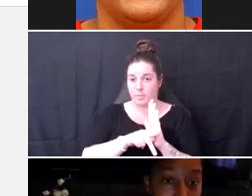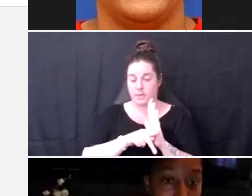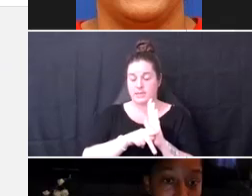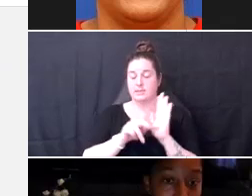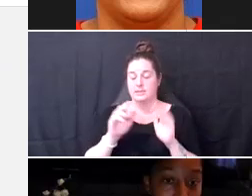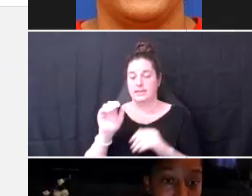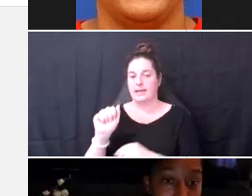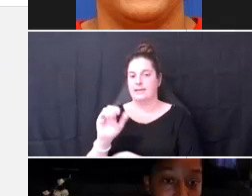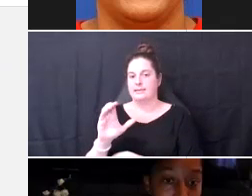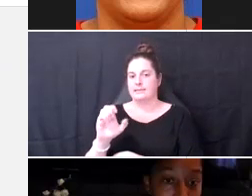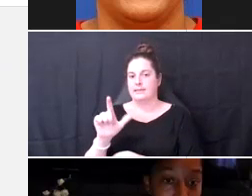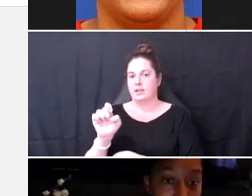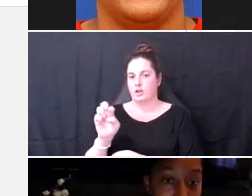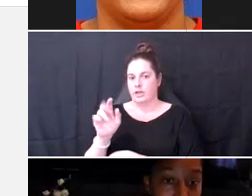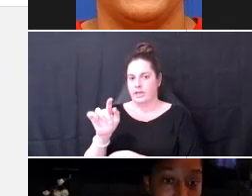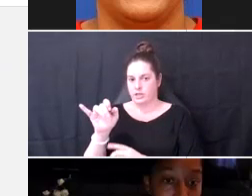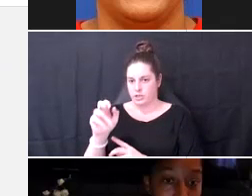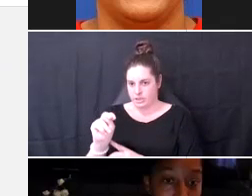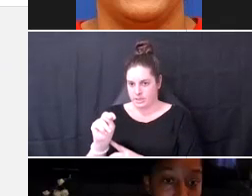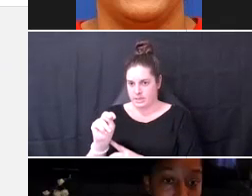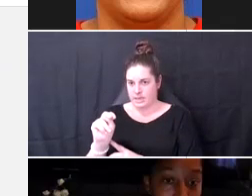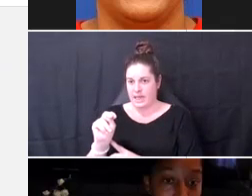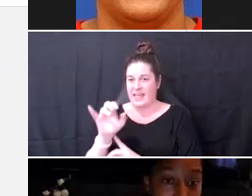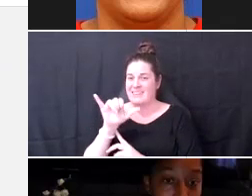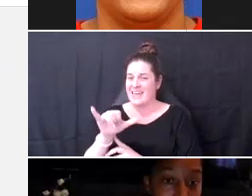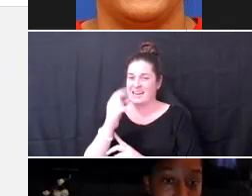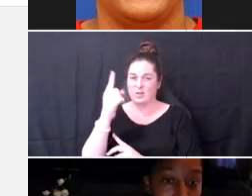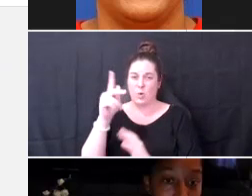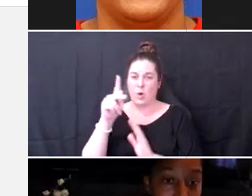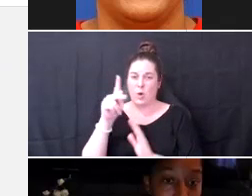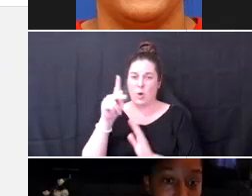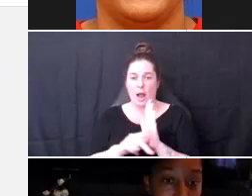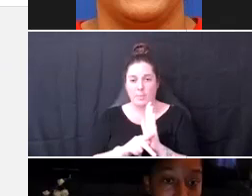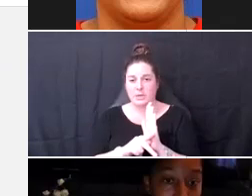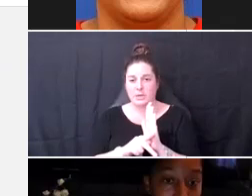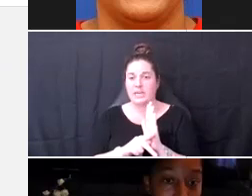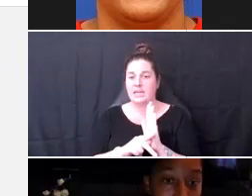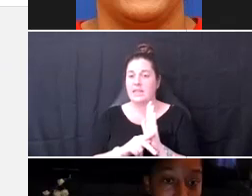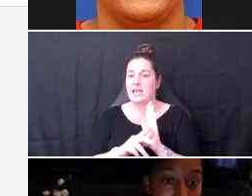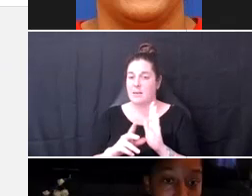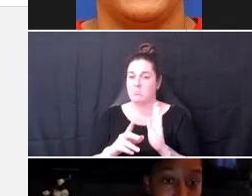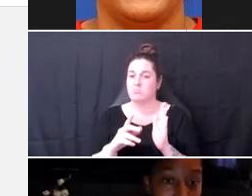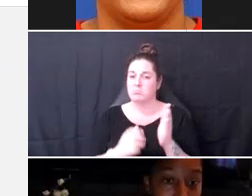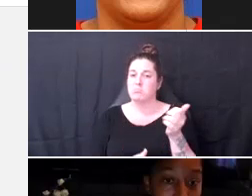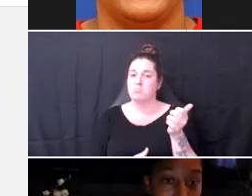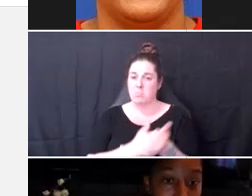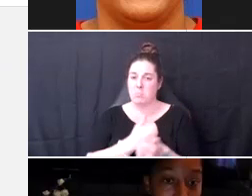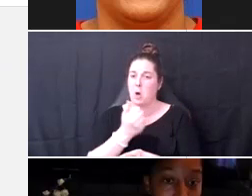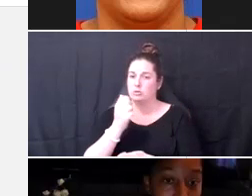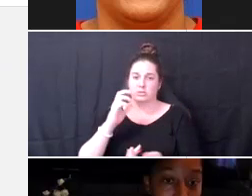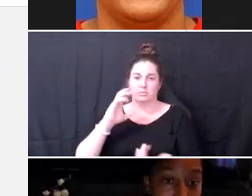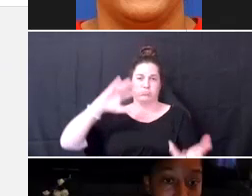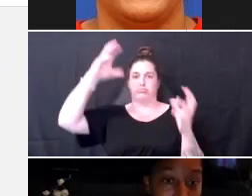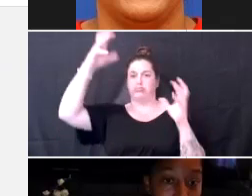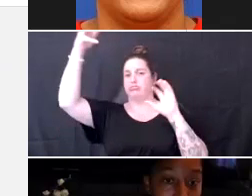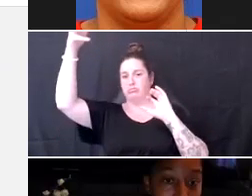Acceleration is one of the most butchered properties in all of physical science. When students are being introduced